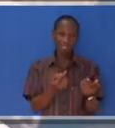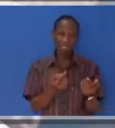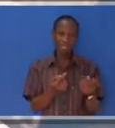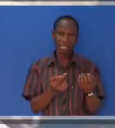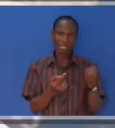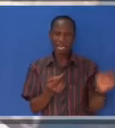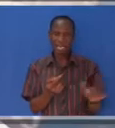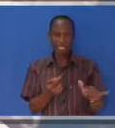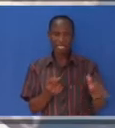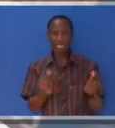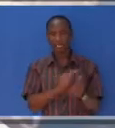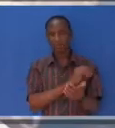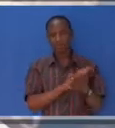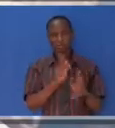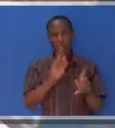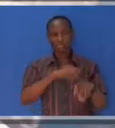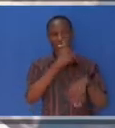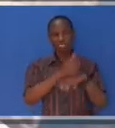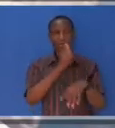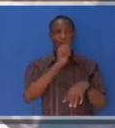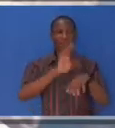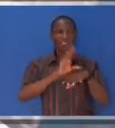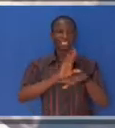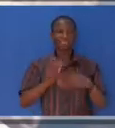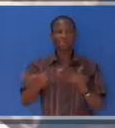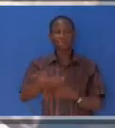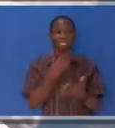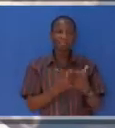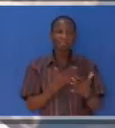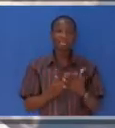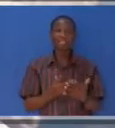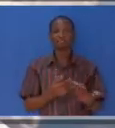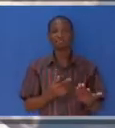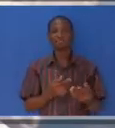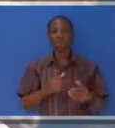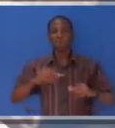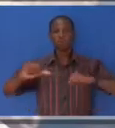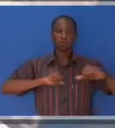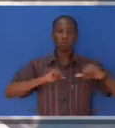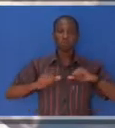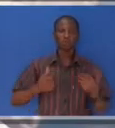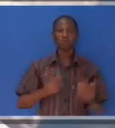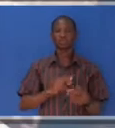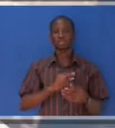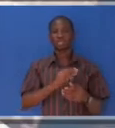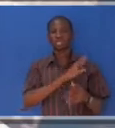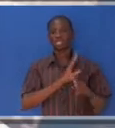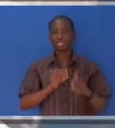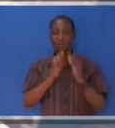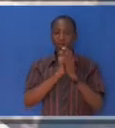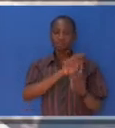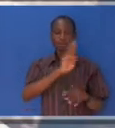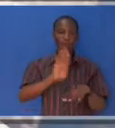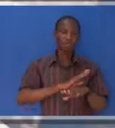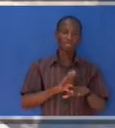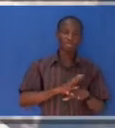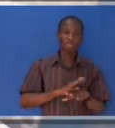wo tete nsori e pe sika pe din akase ma won ho wo di nyame som dani business eye ni omo pe